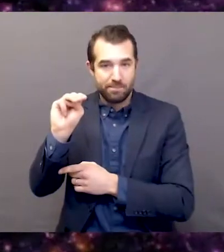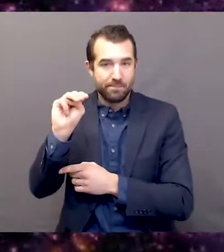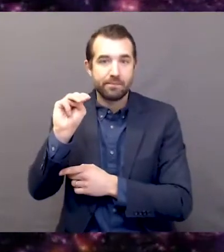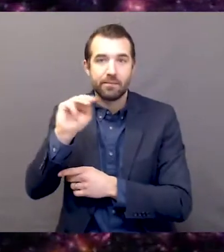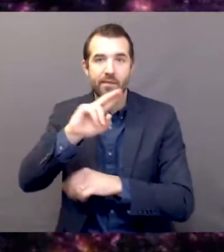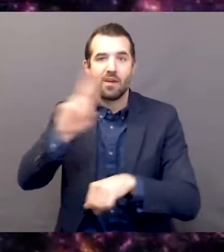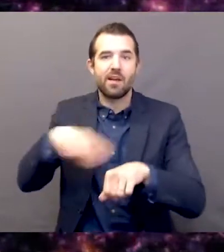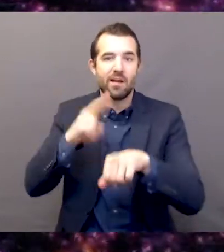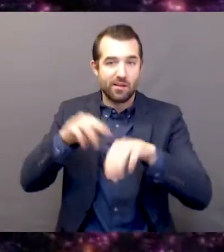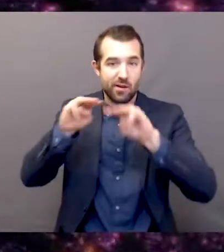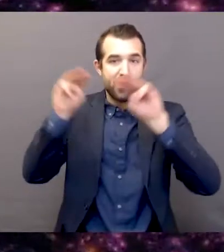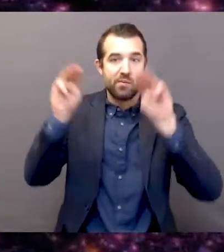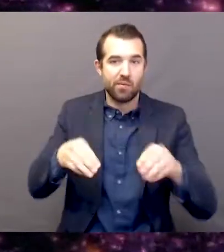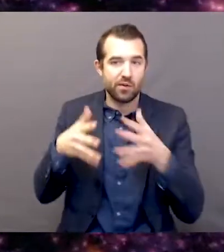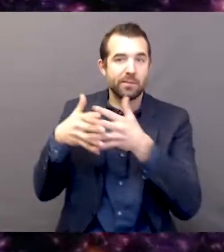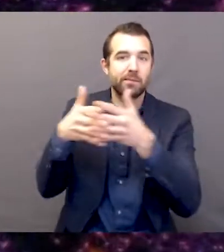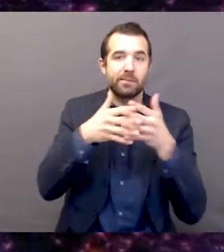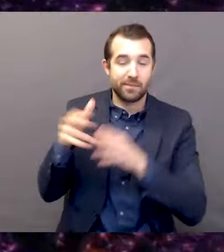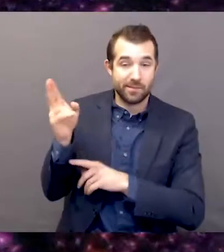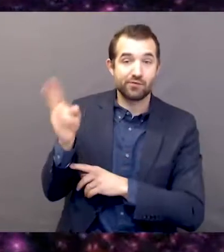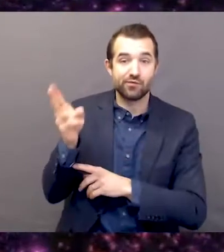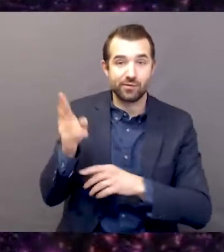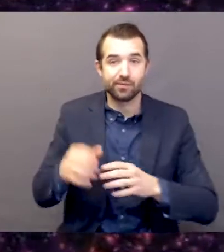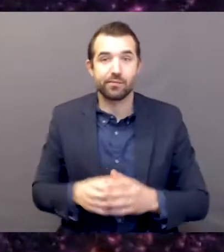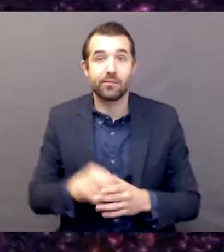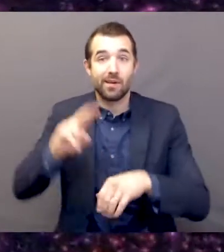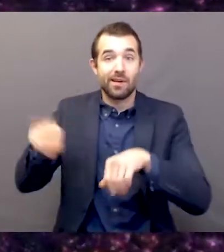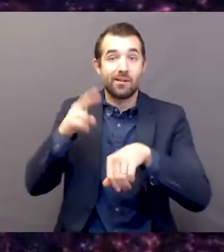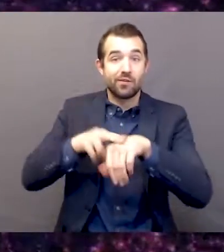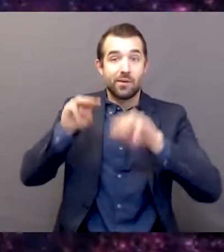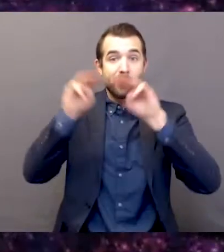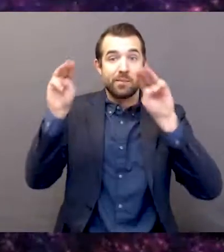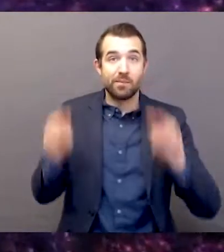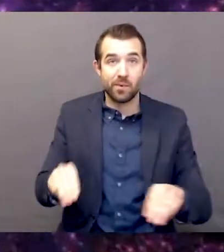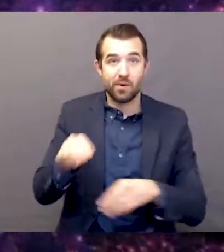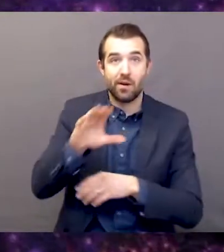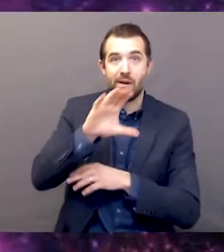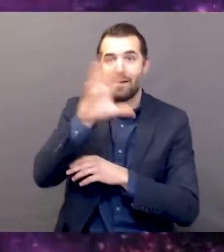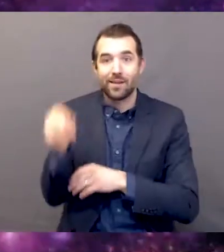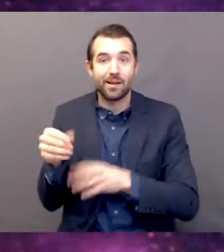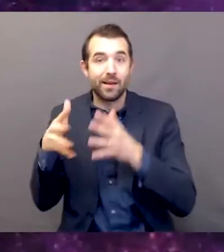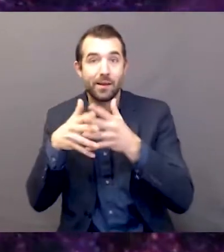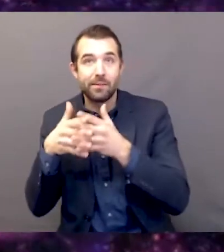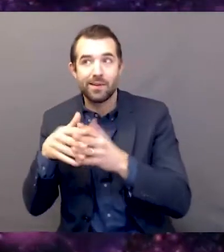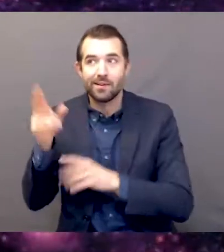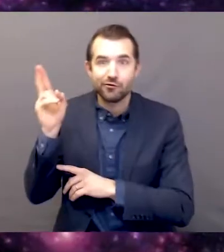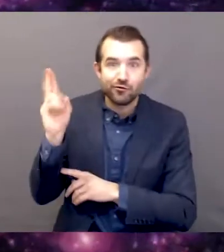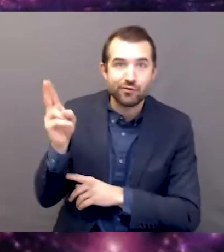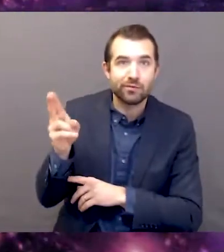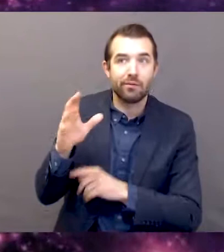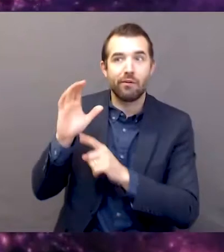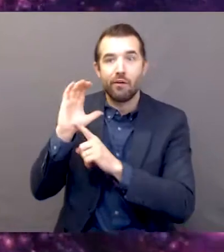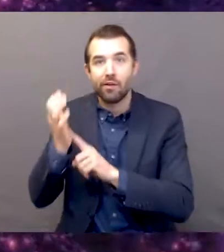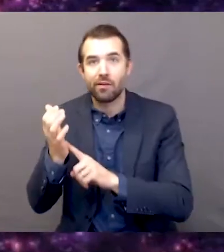Museum of American History, and at the National Museum of African American History and Culture, and now as secretary. Every step of my career